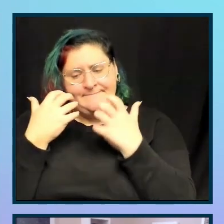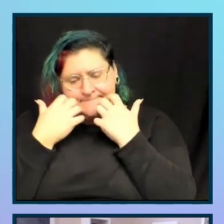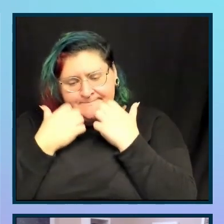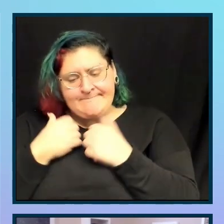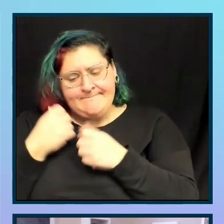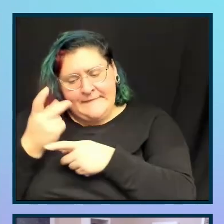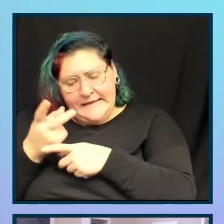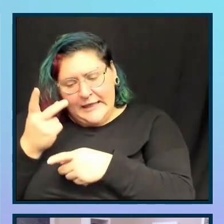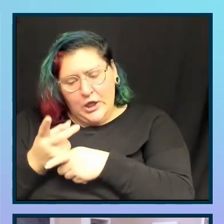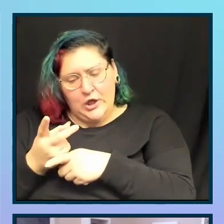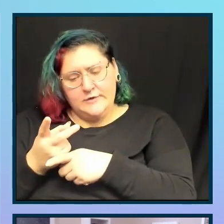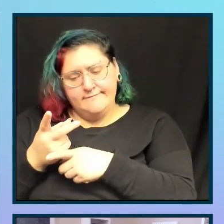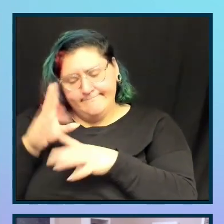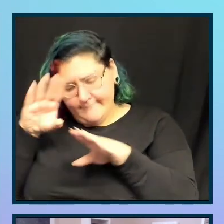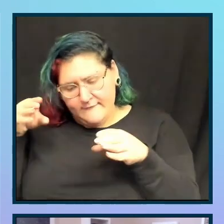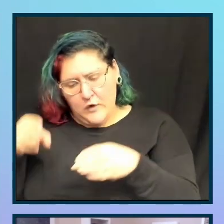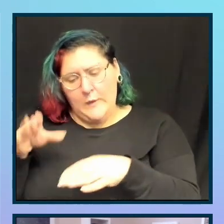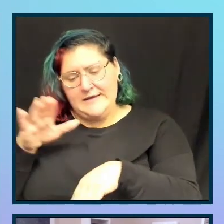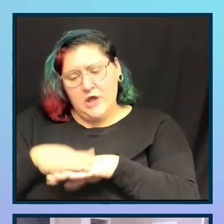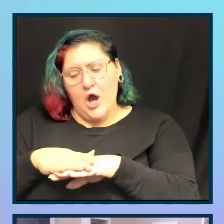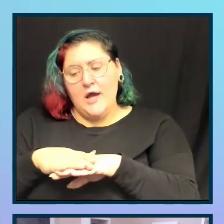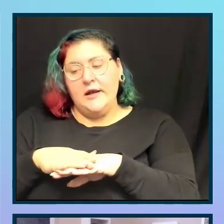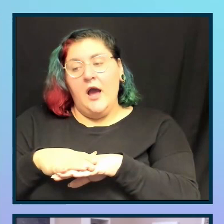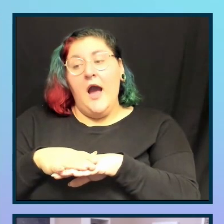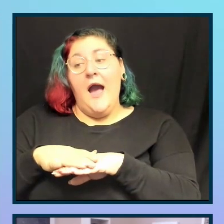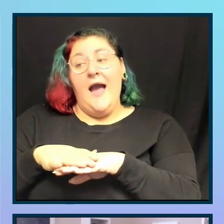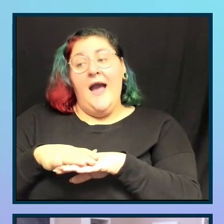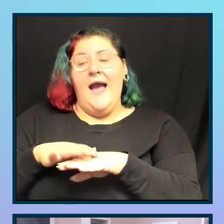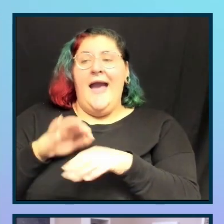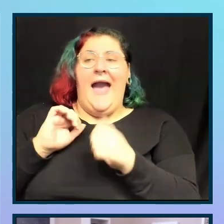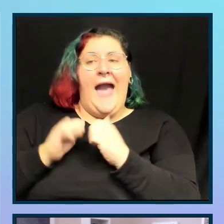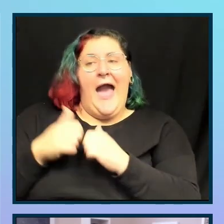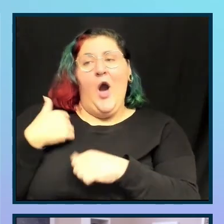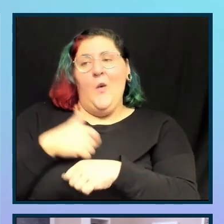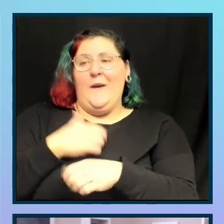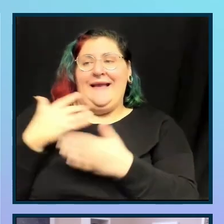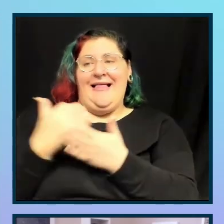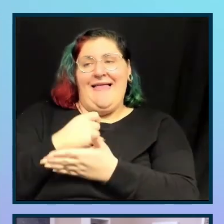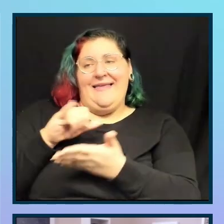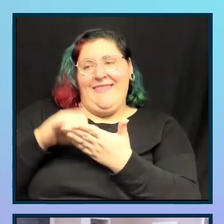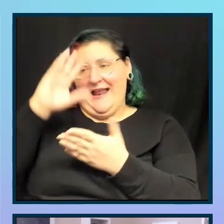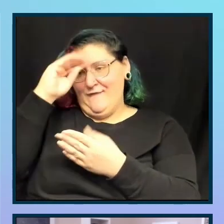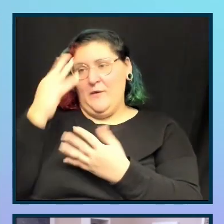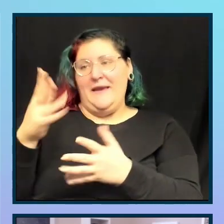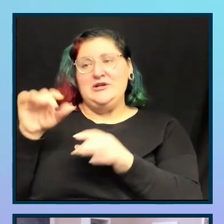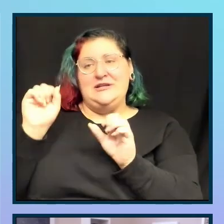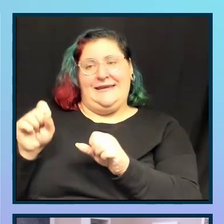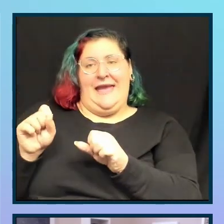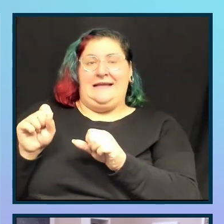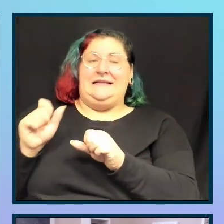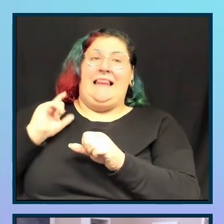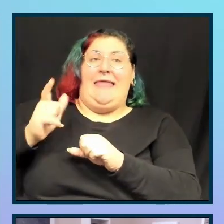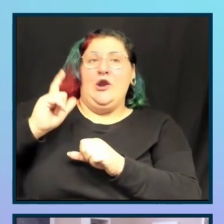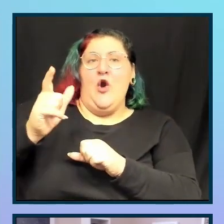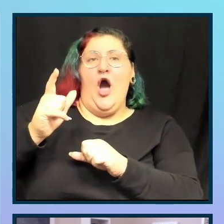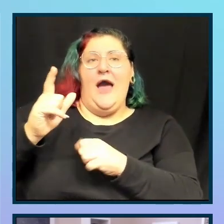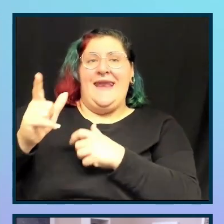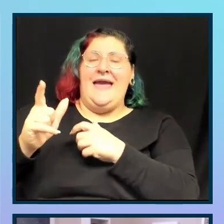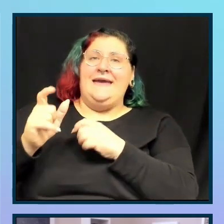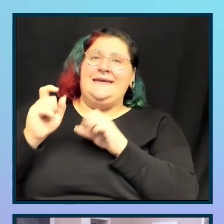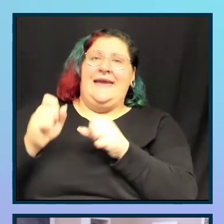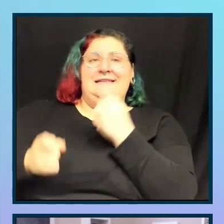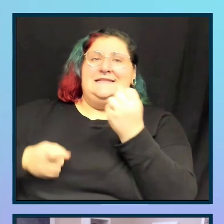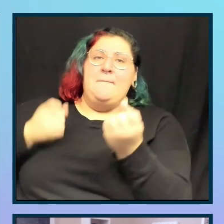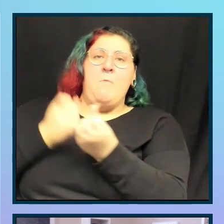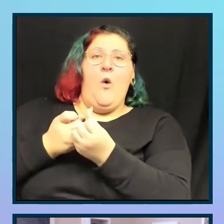data that they could then use to reinforce some of our already existing biases? As an example,